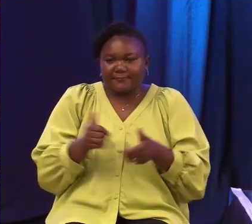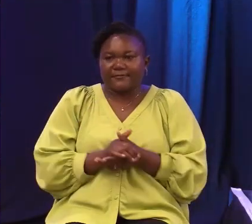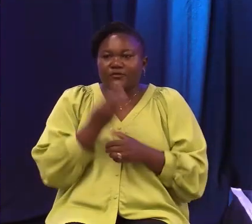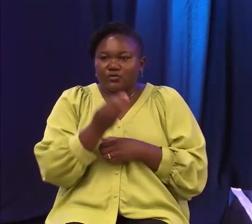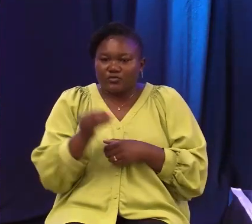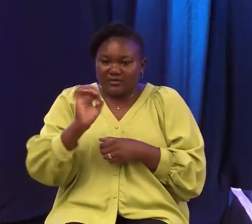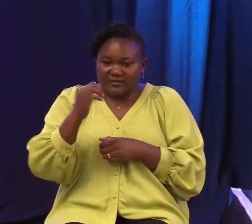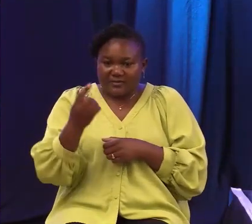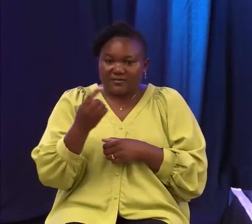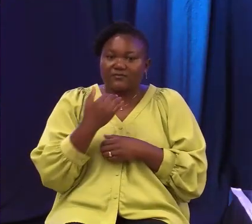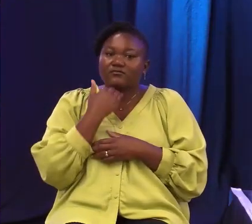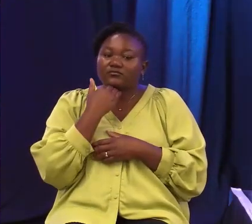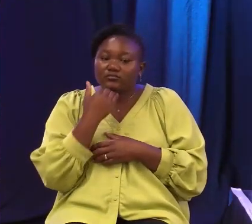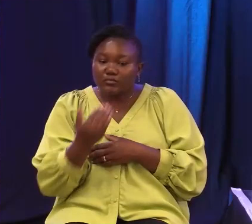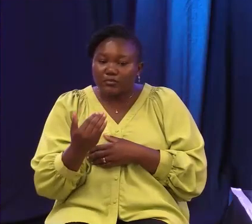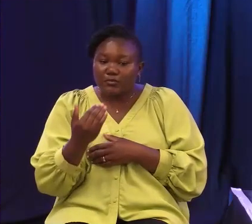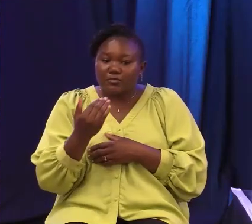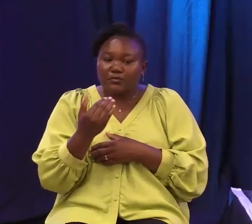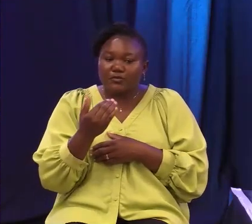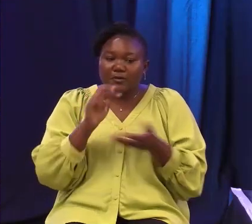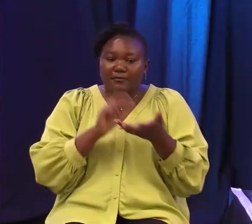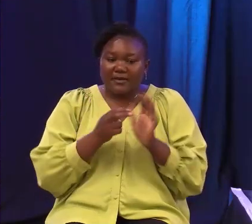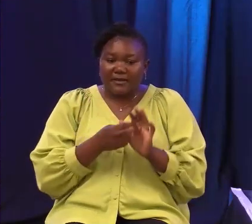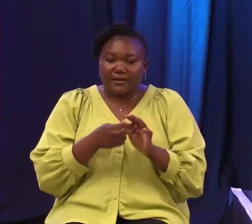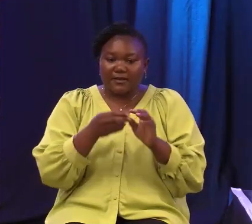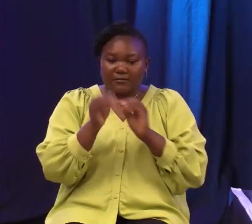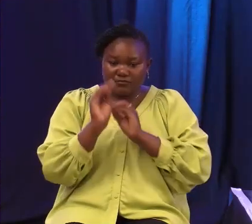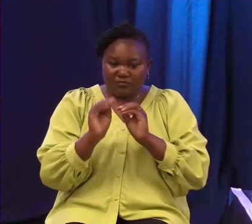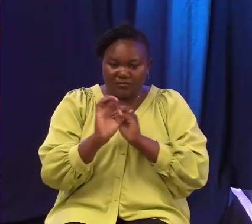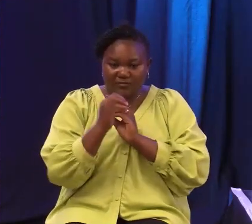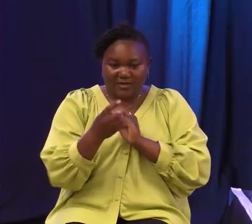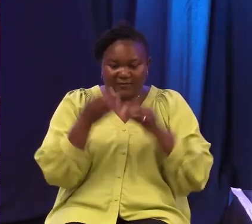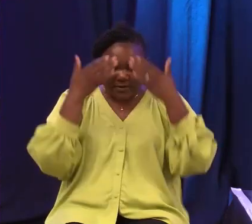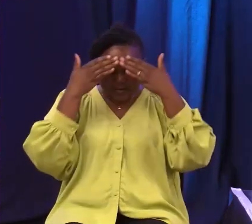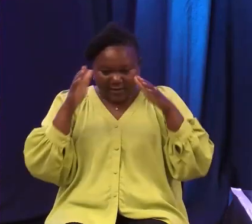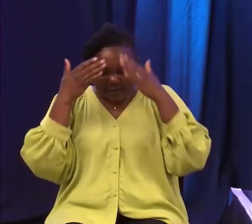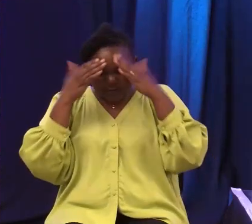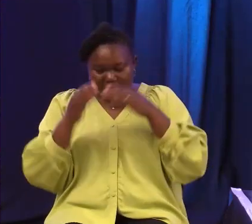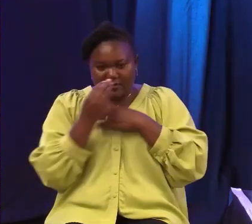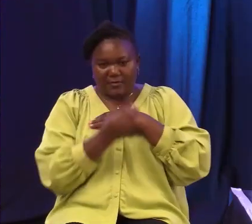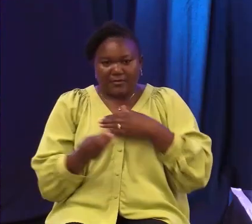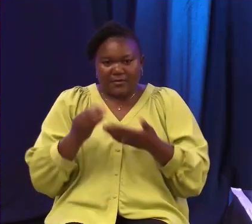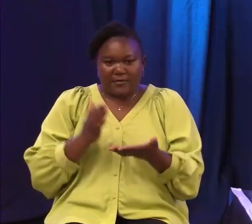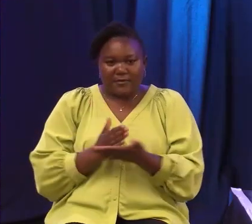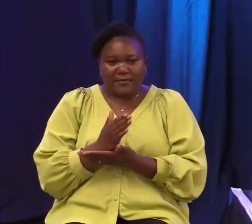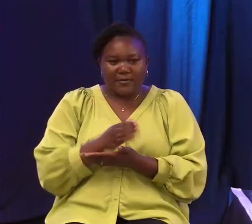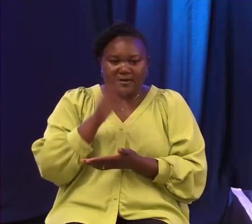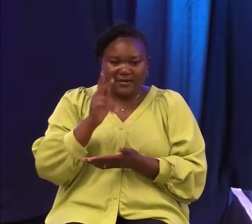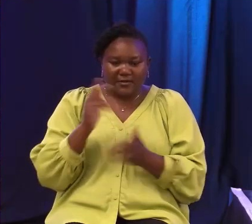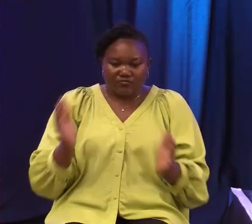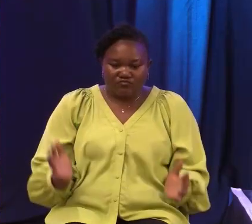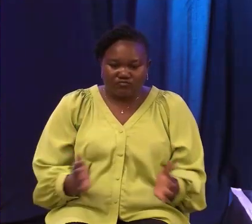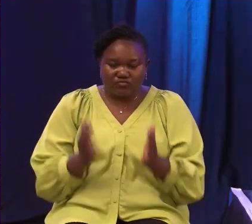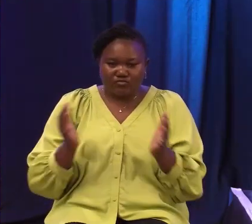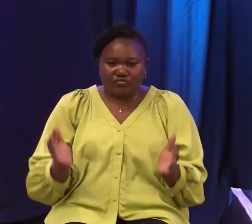take ownership in educating themselves, create awareness on children's rights, and encourage